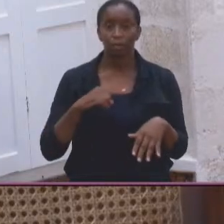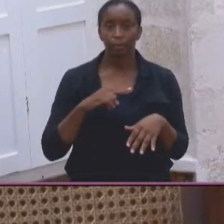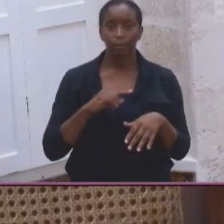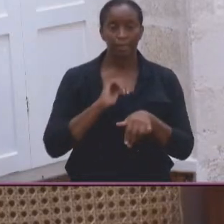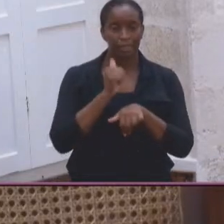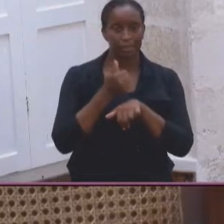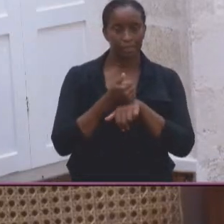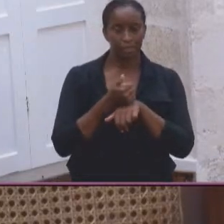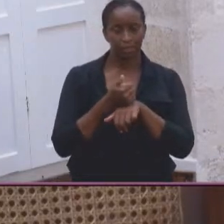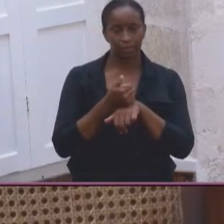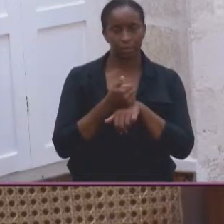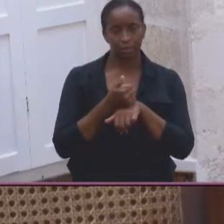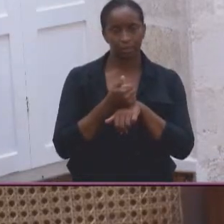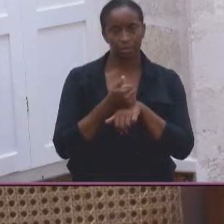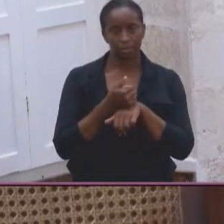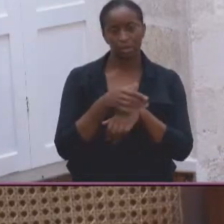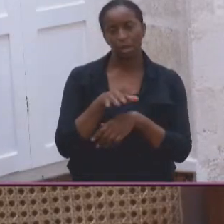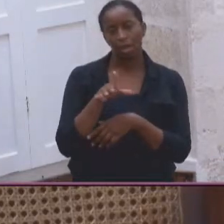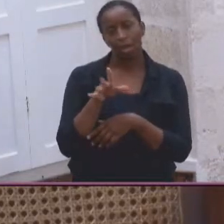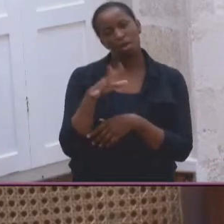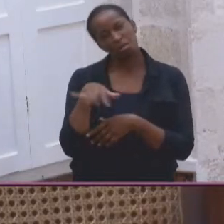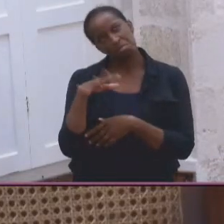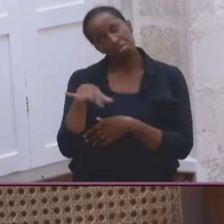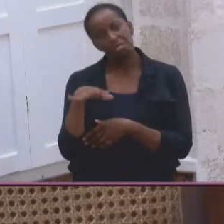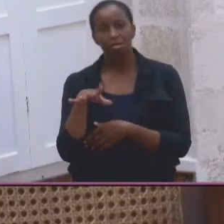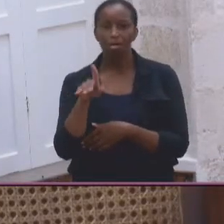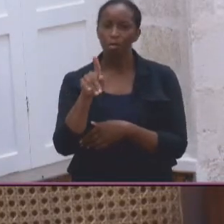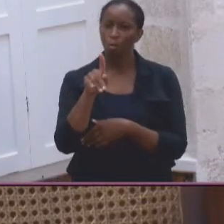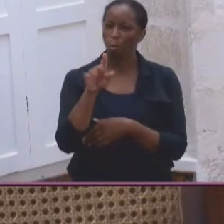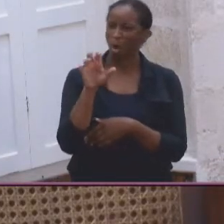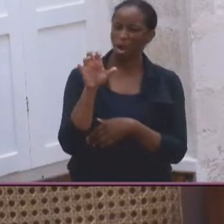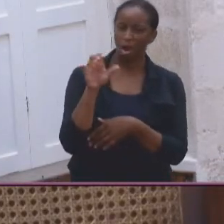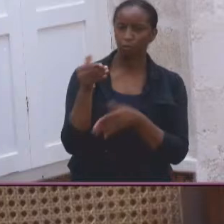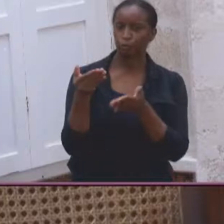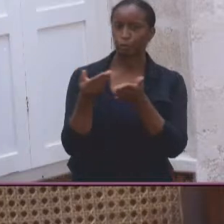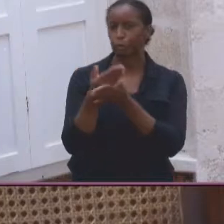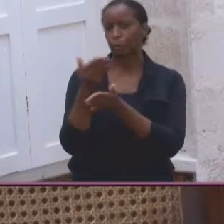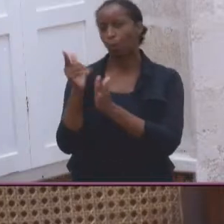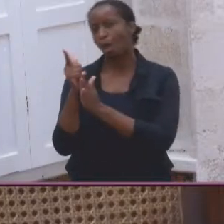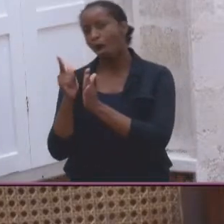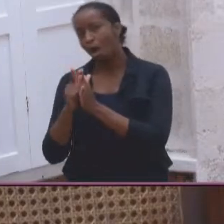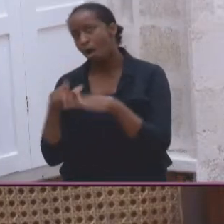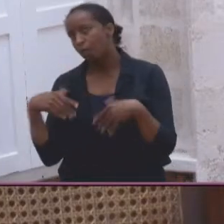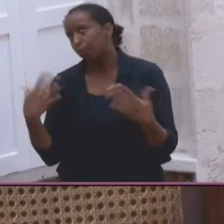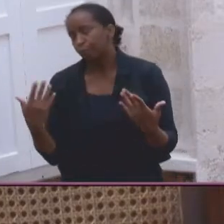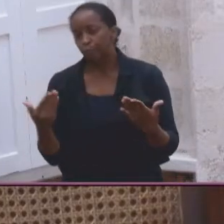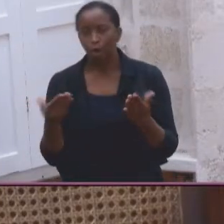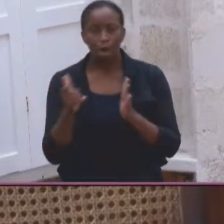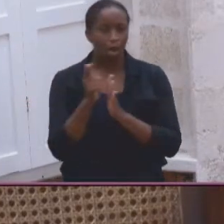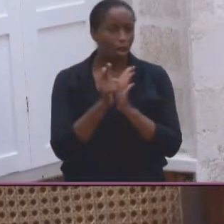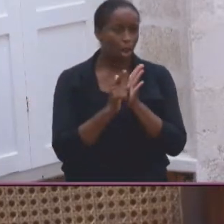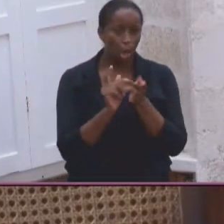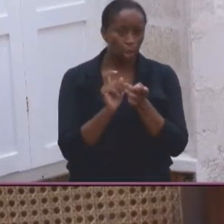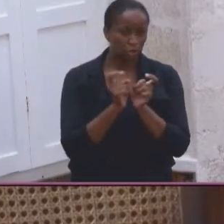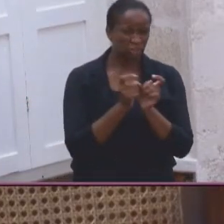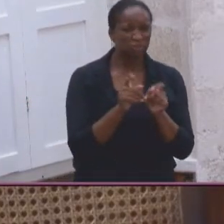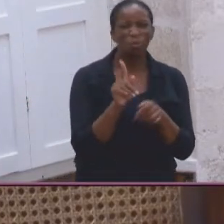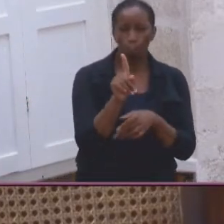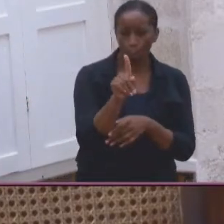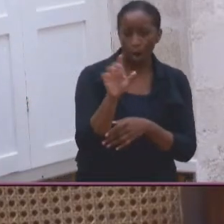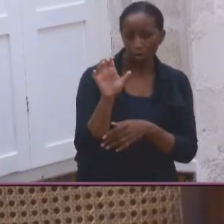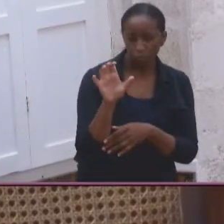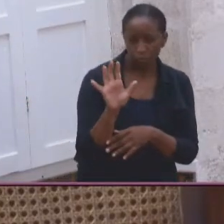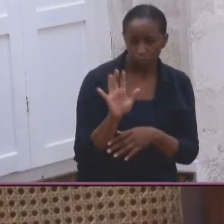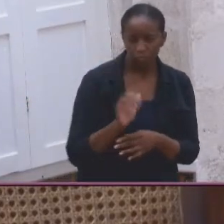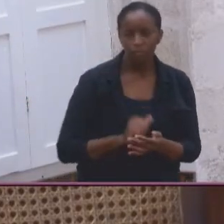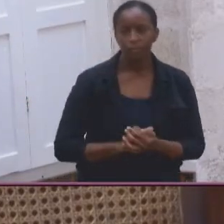100 new pieces of legislation or changes to legislation, 100. And if you look at those, I could be